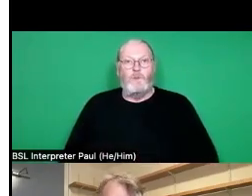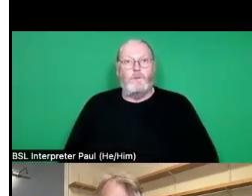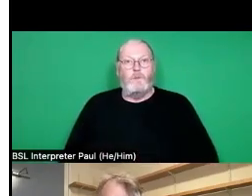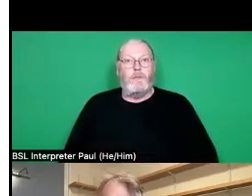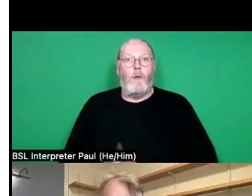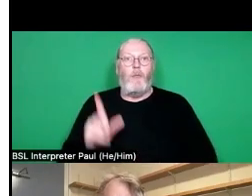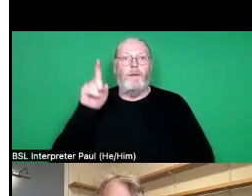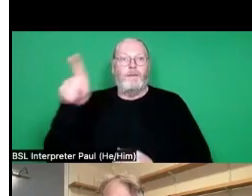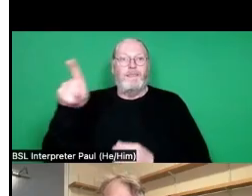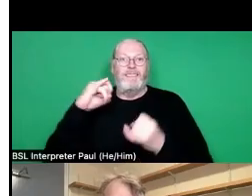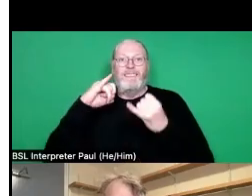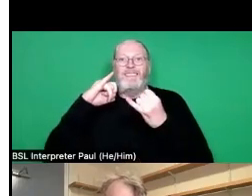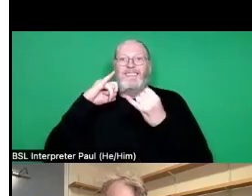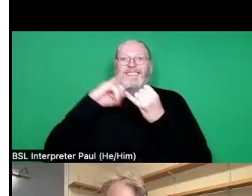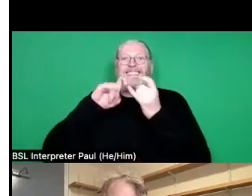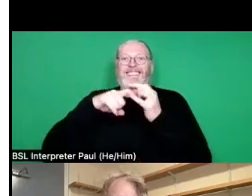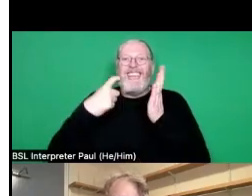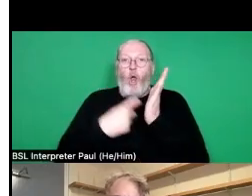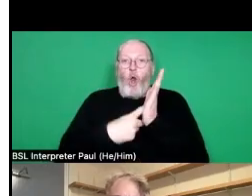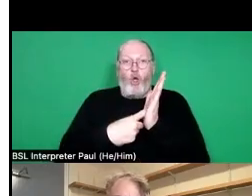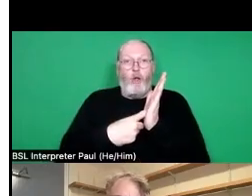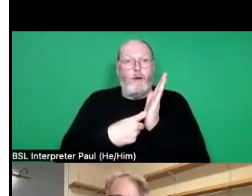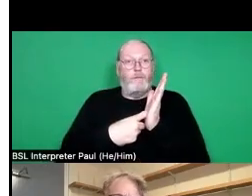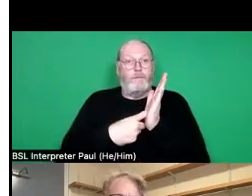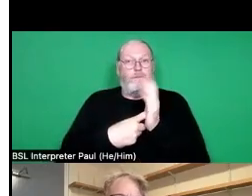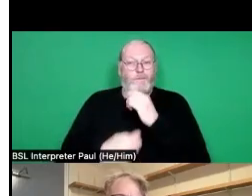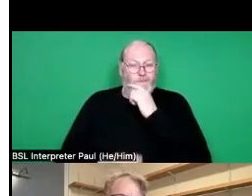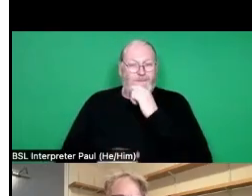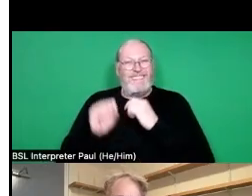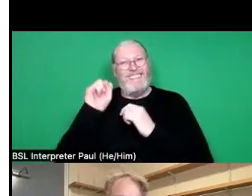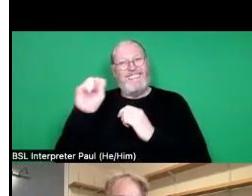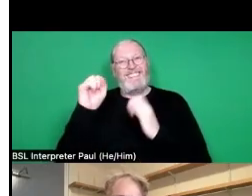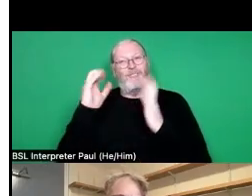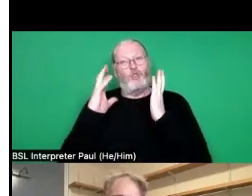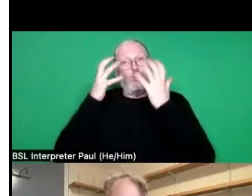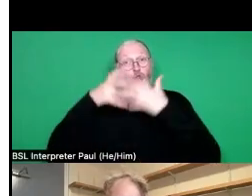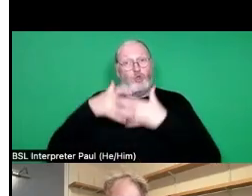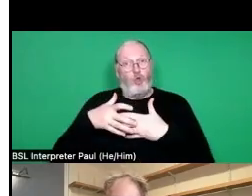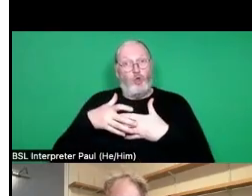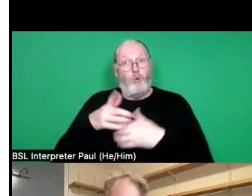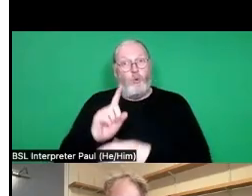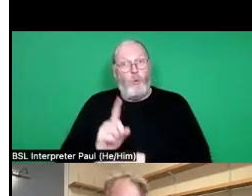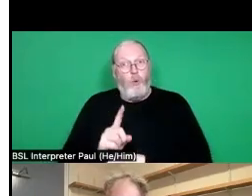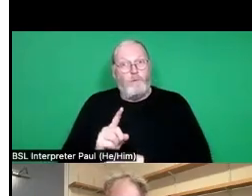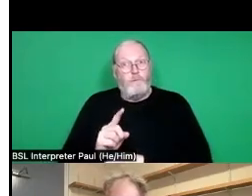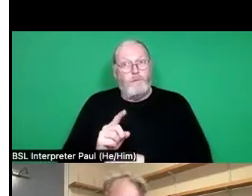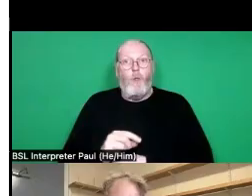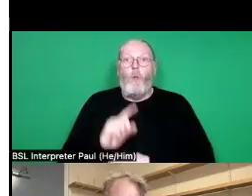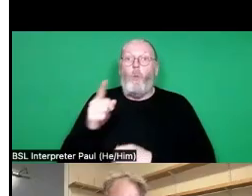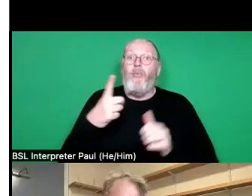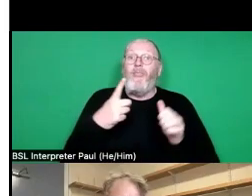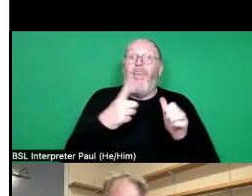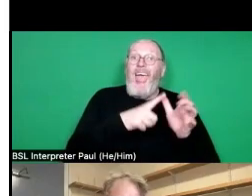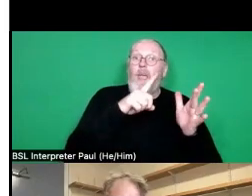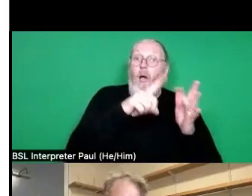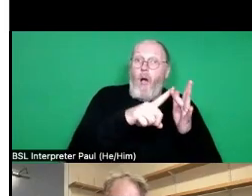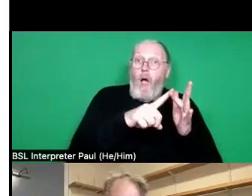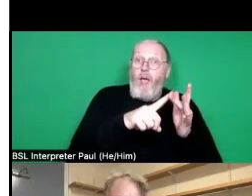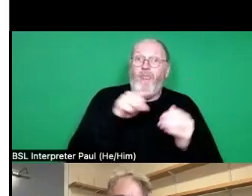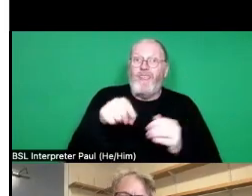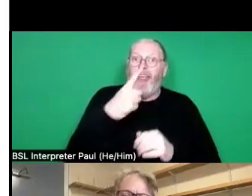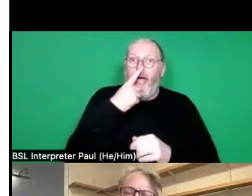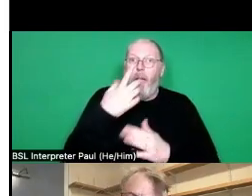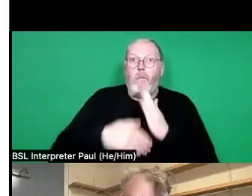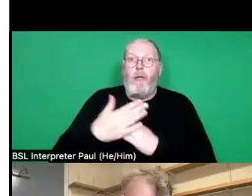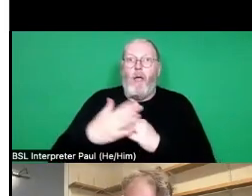concern is that with AI, certain aspects of this are accelerated. Stiegler is interested in the